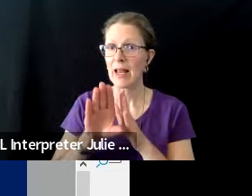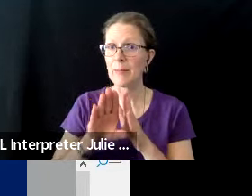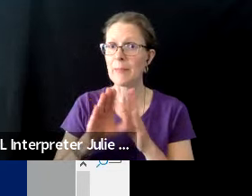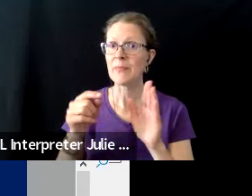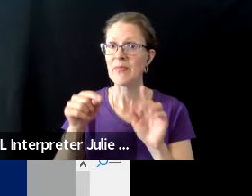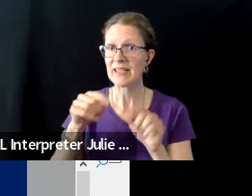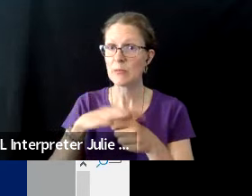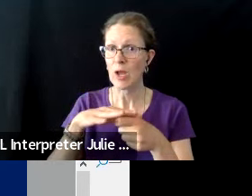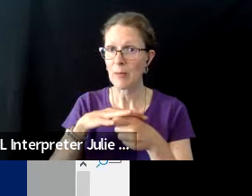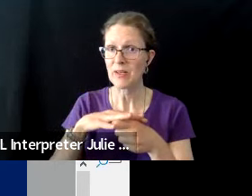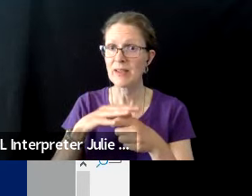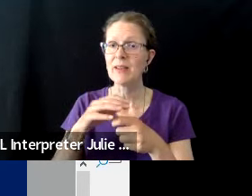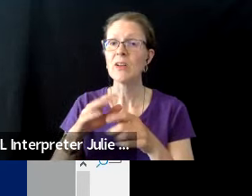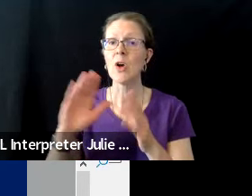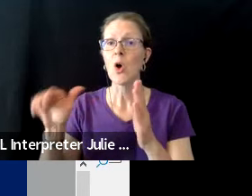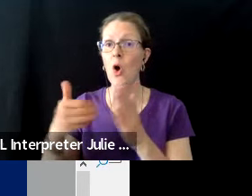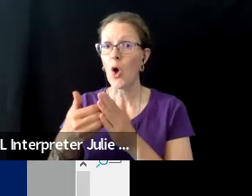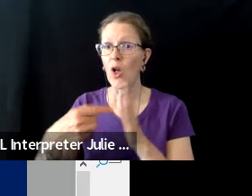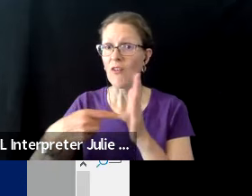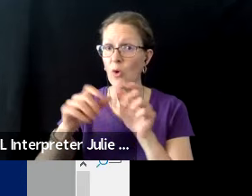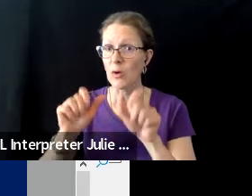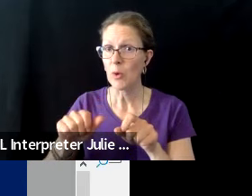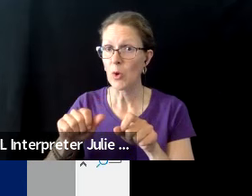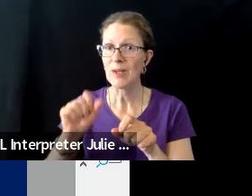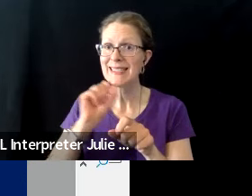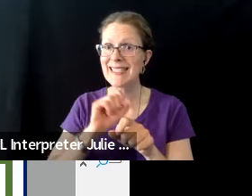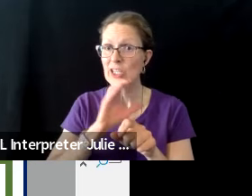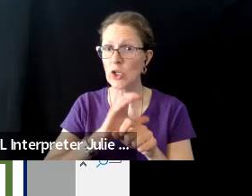all affordable senior housing project through a PUD.